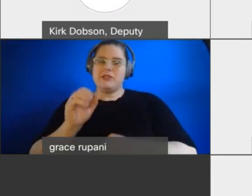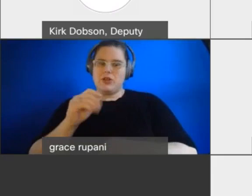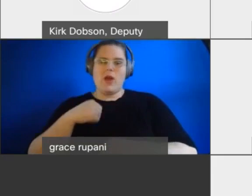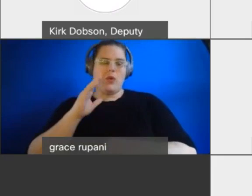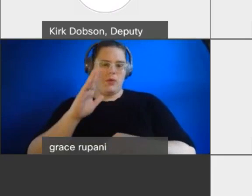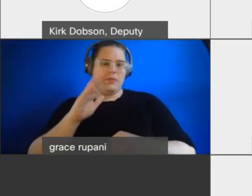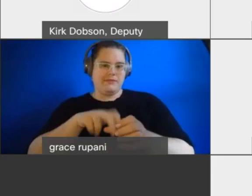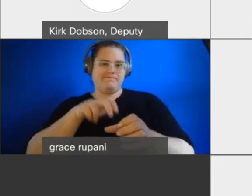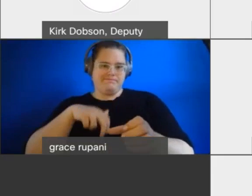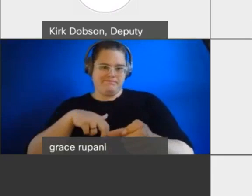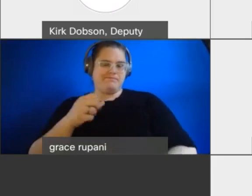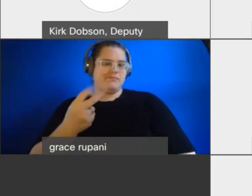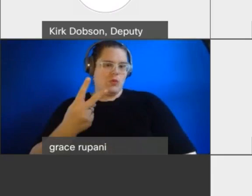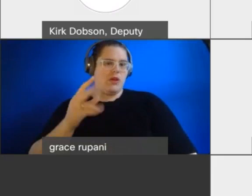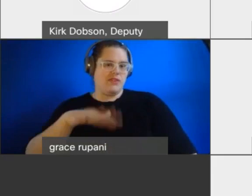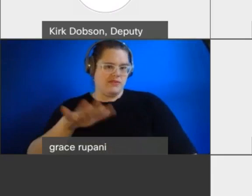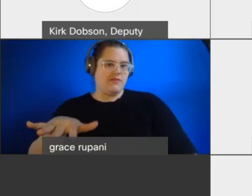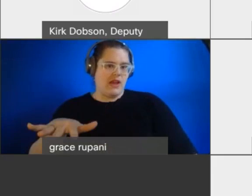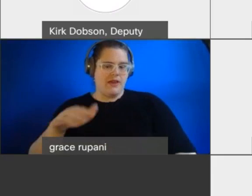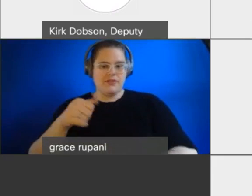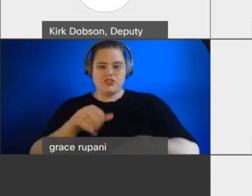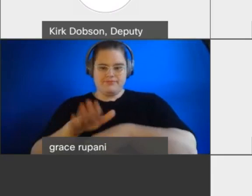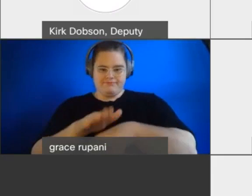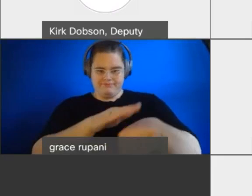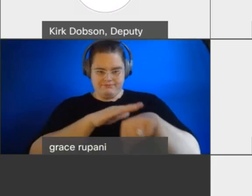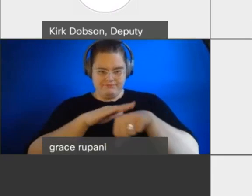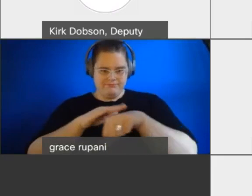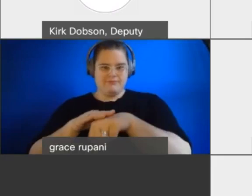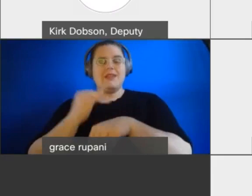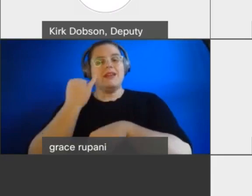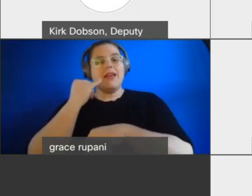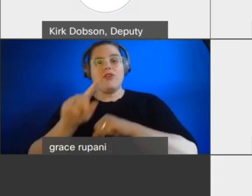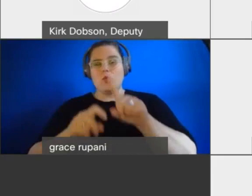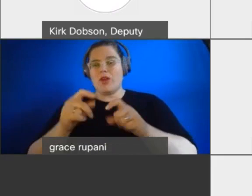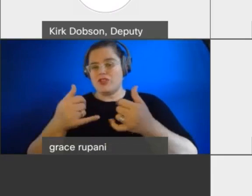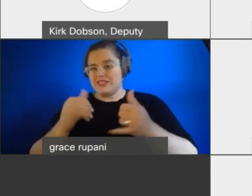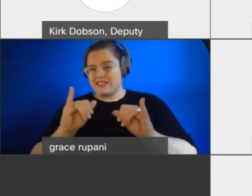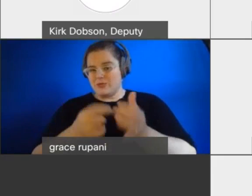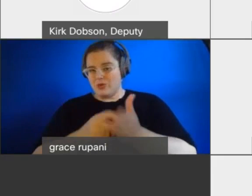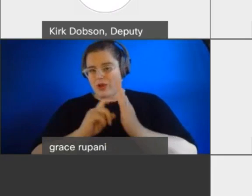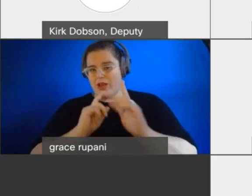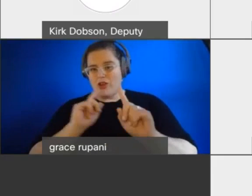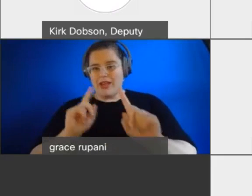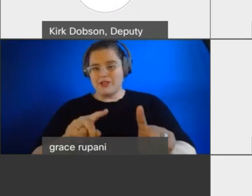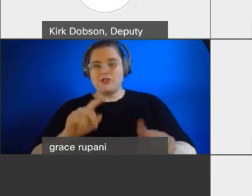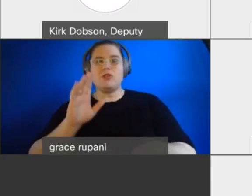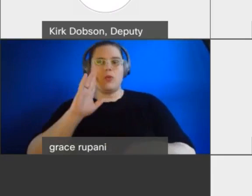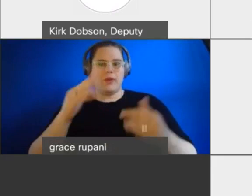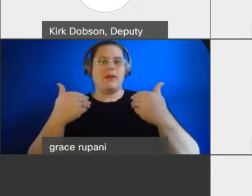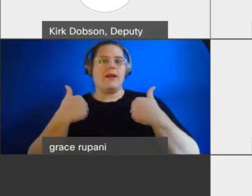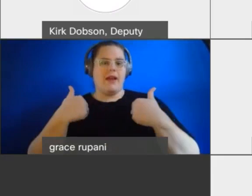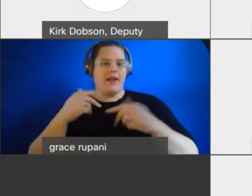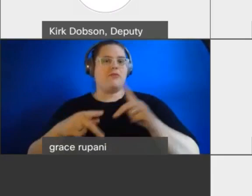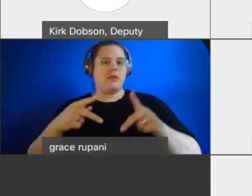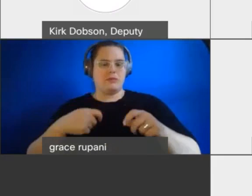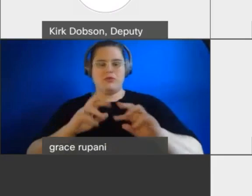12:55. Um, if there are questions that still require answers, there are folks here who can remain on the line, but I